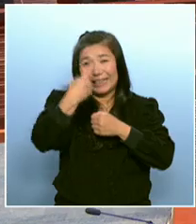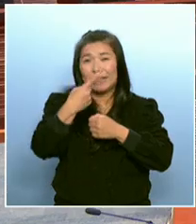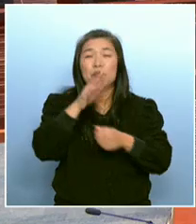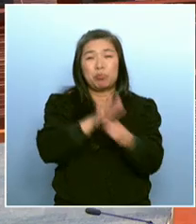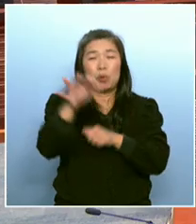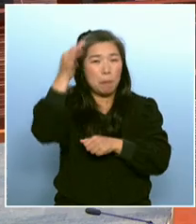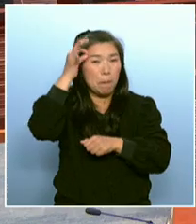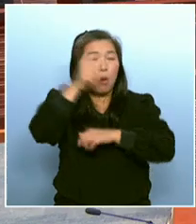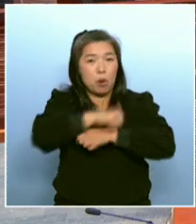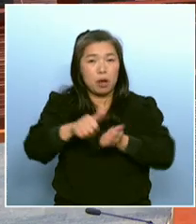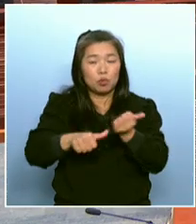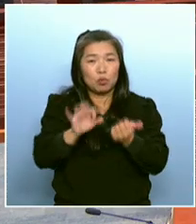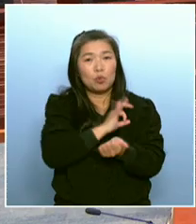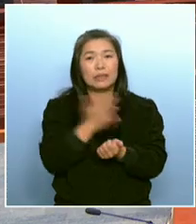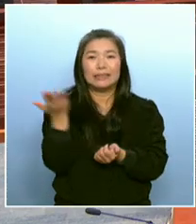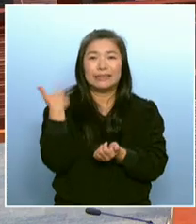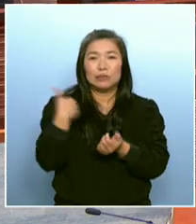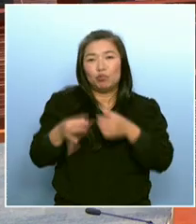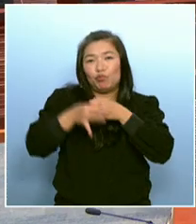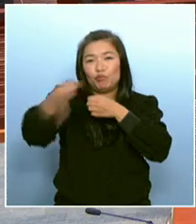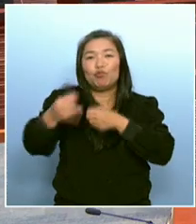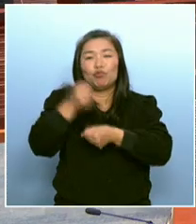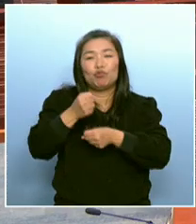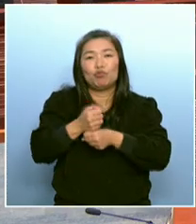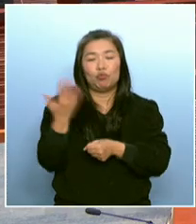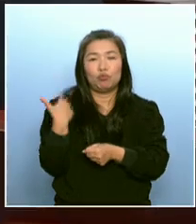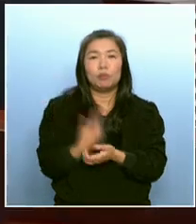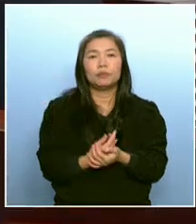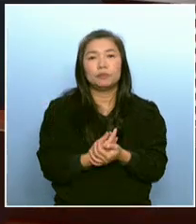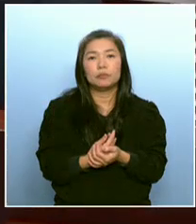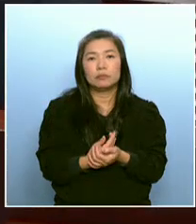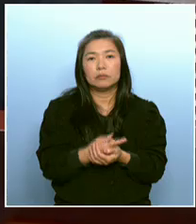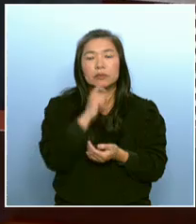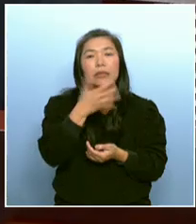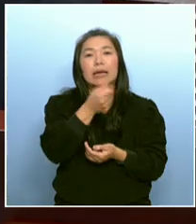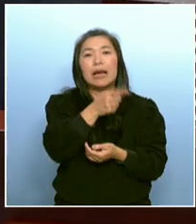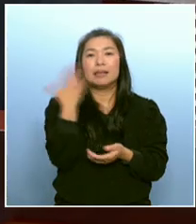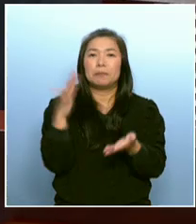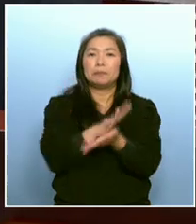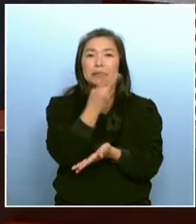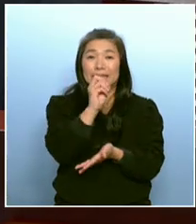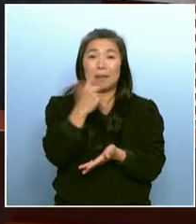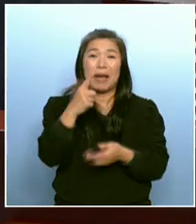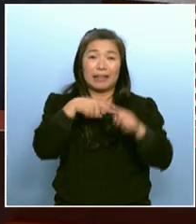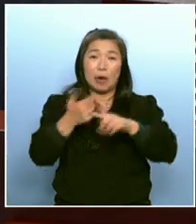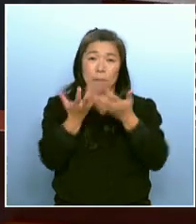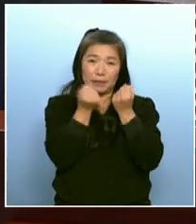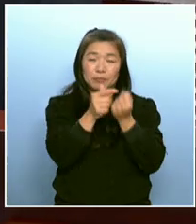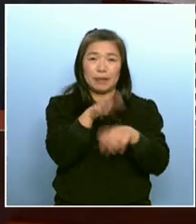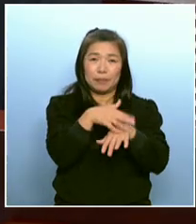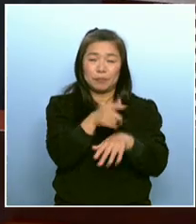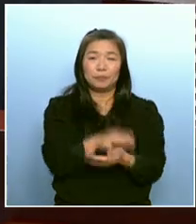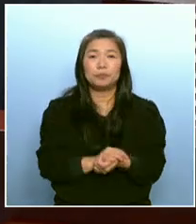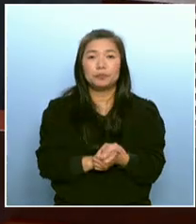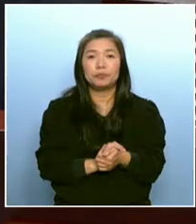18 years. Back then, I was a member of the